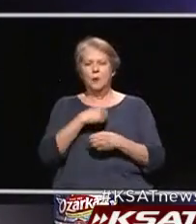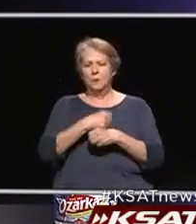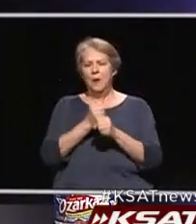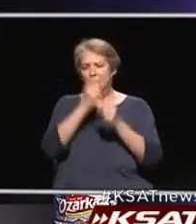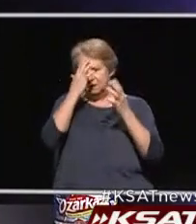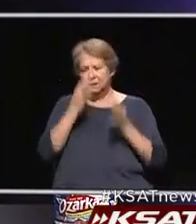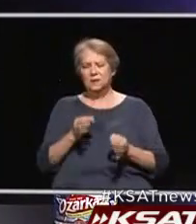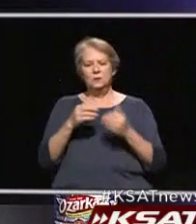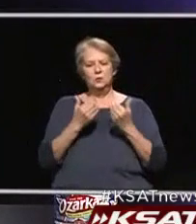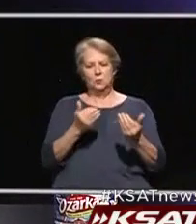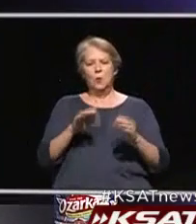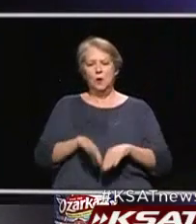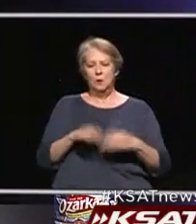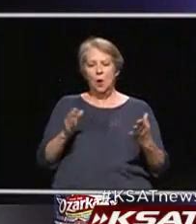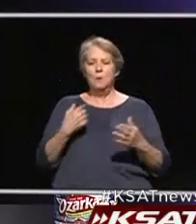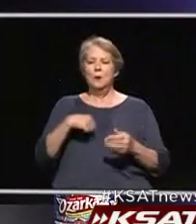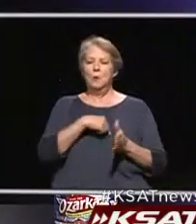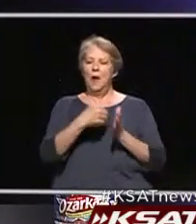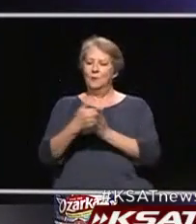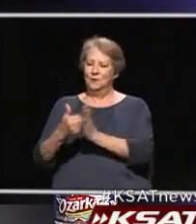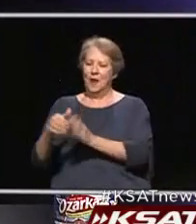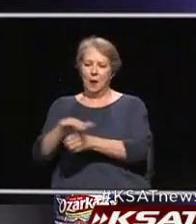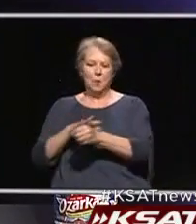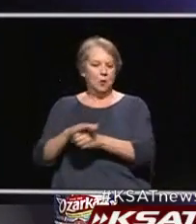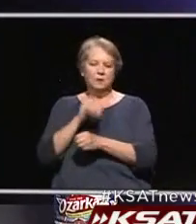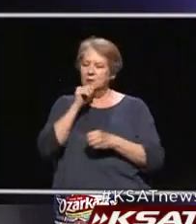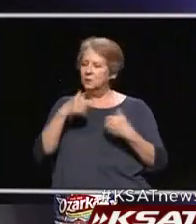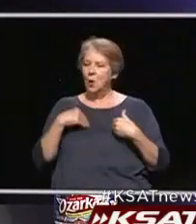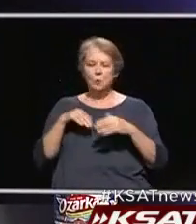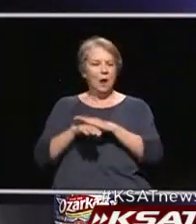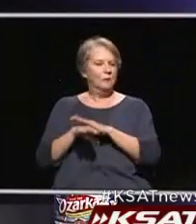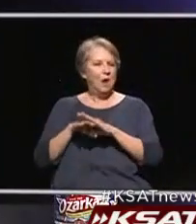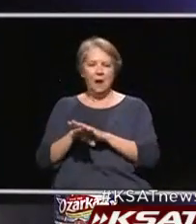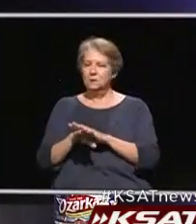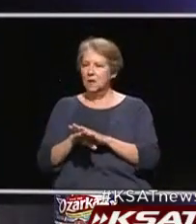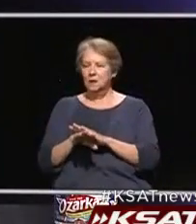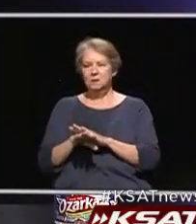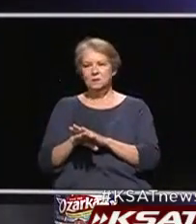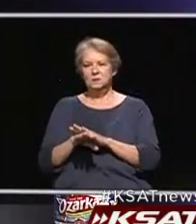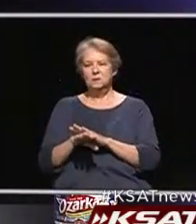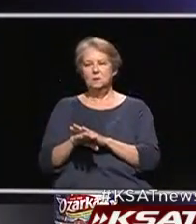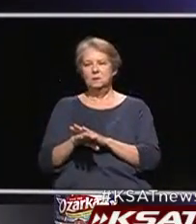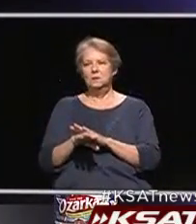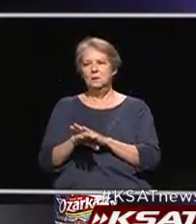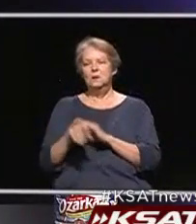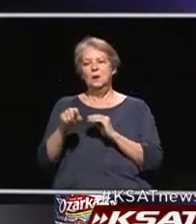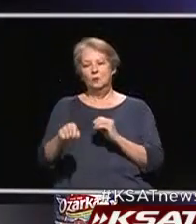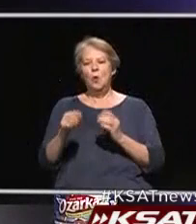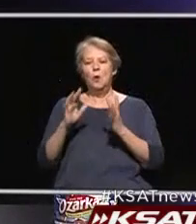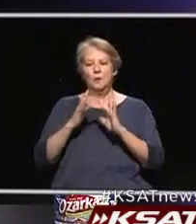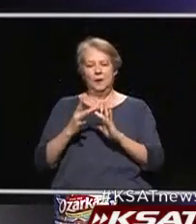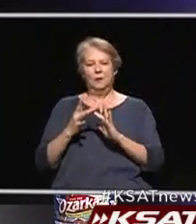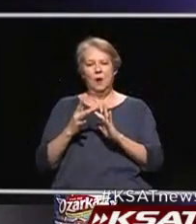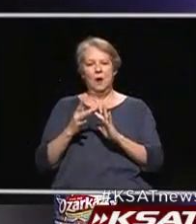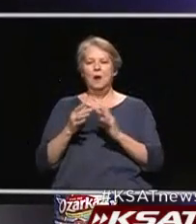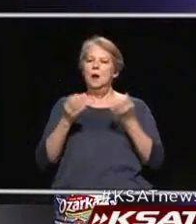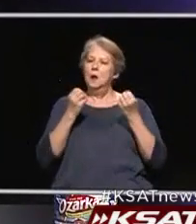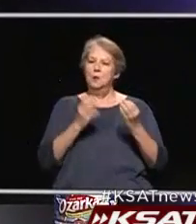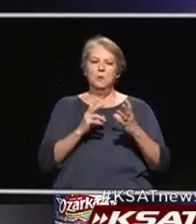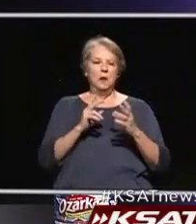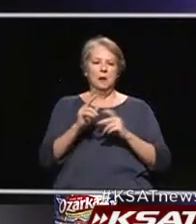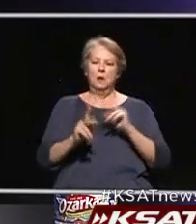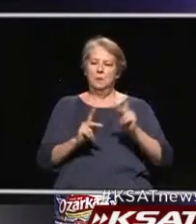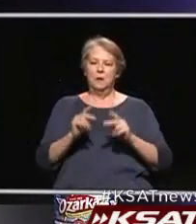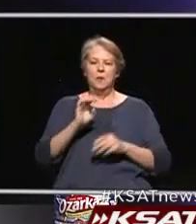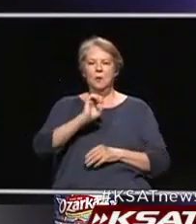open is because we are in neighborhoods that do not have access to the internet. The vast majority of people in those in the